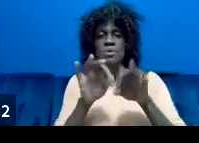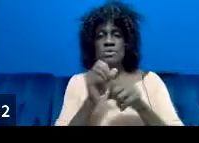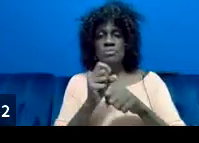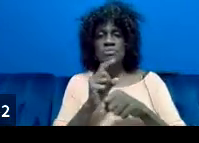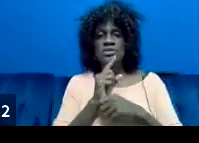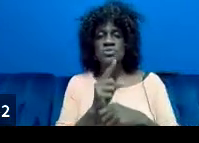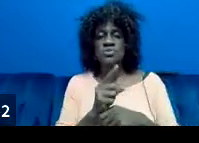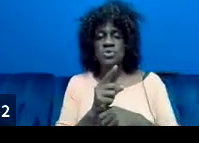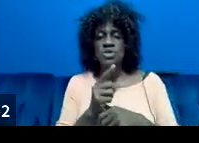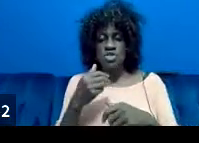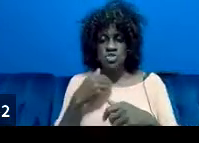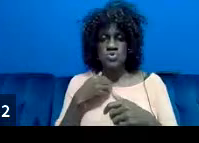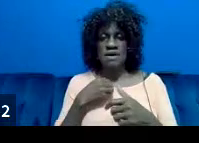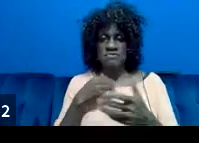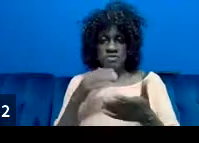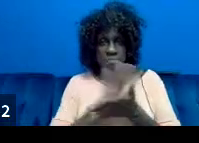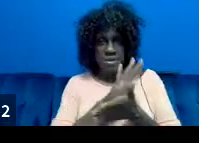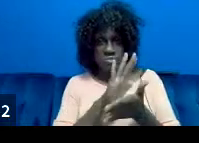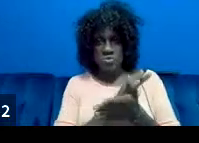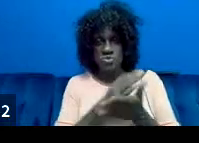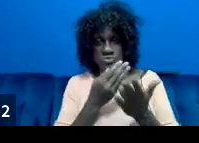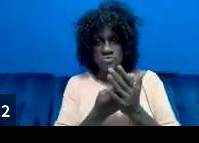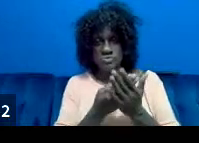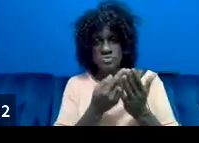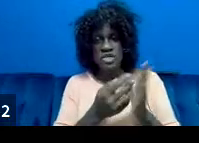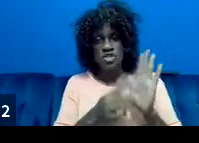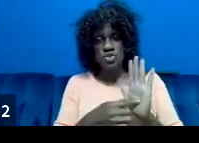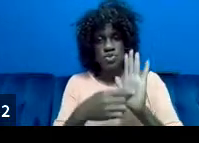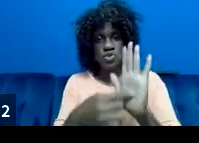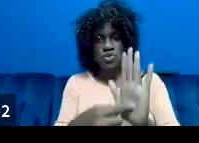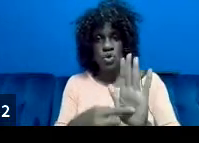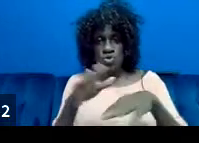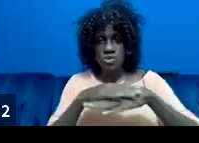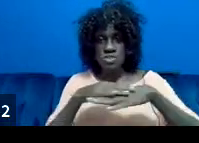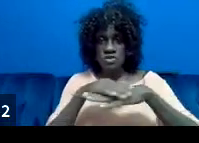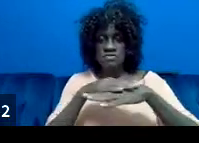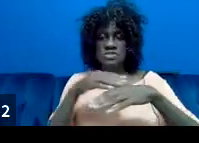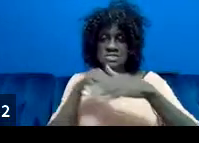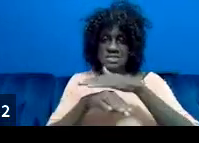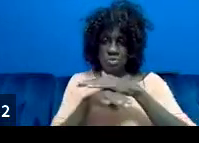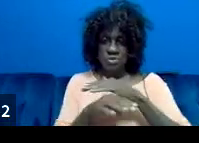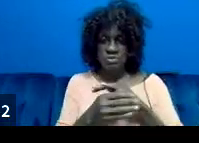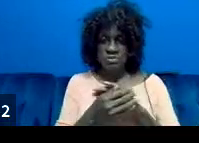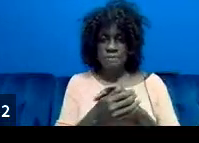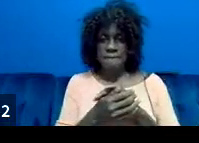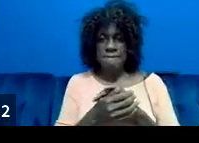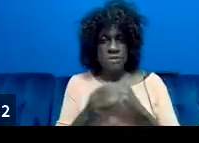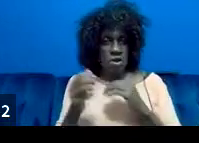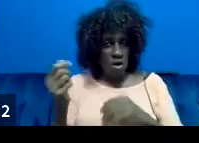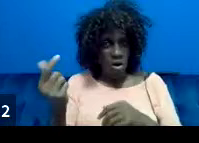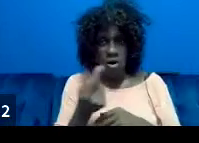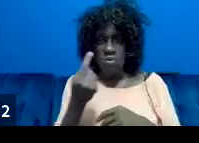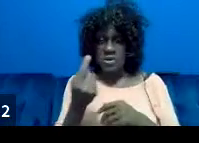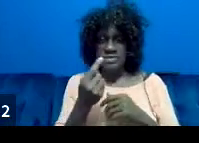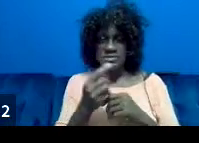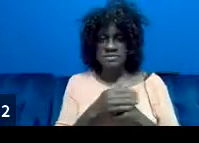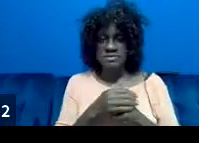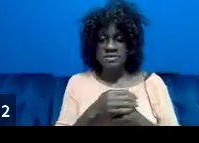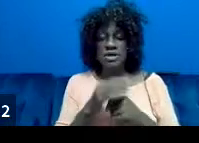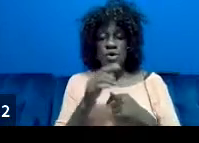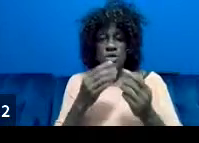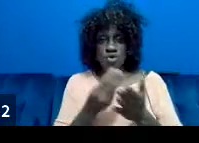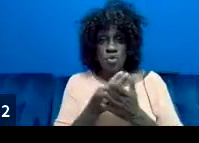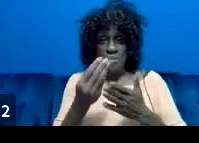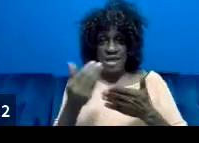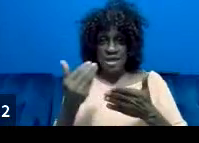have the documentation to show that your surface is accessible at all times. So when you buy